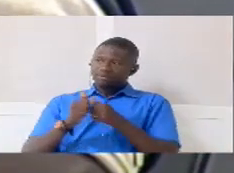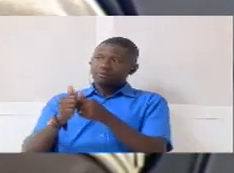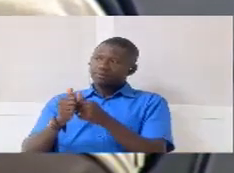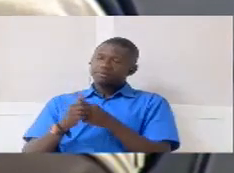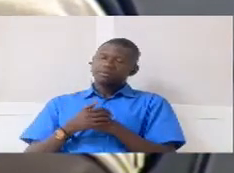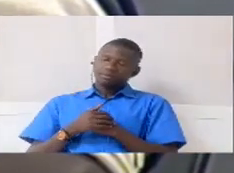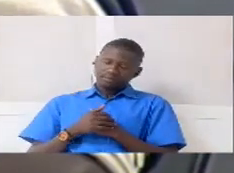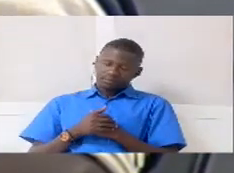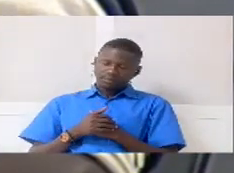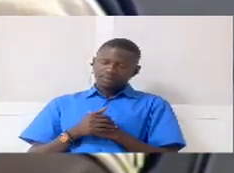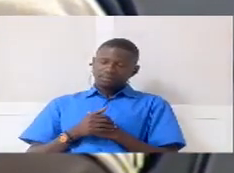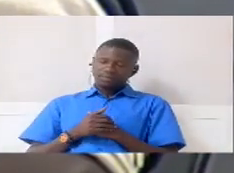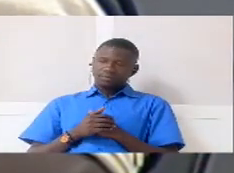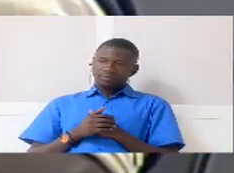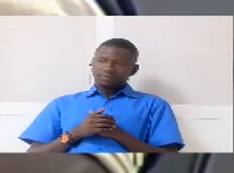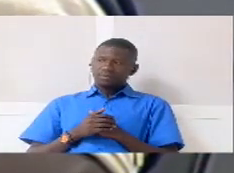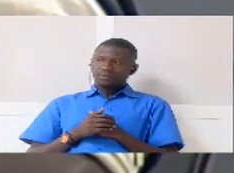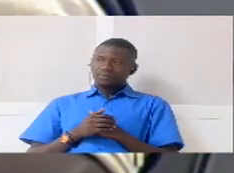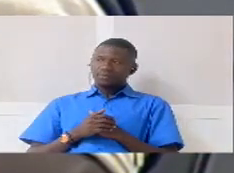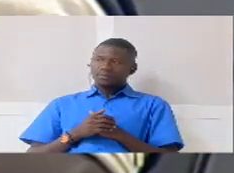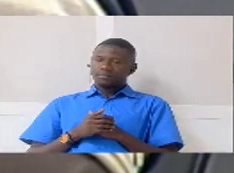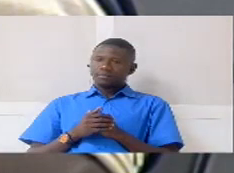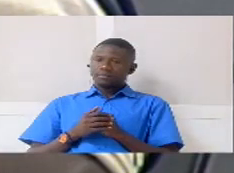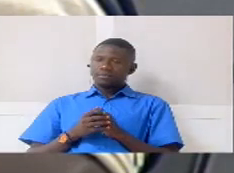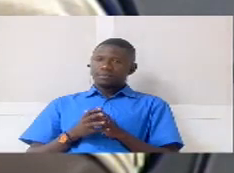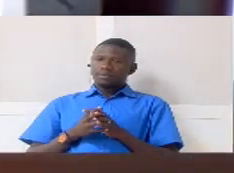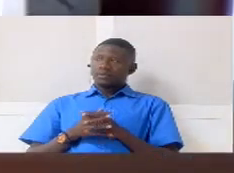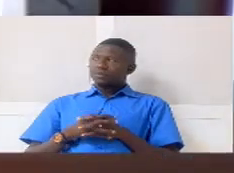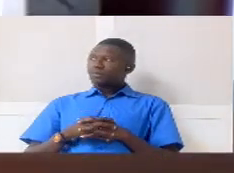the prison act which was prepared by Nana.